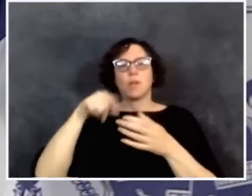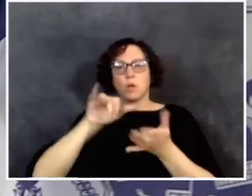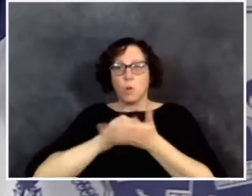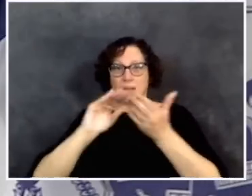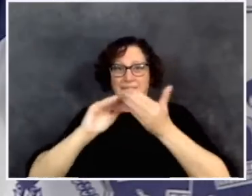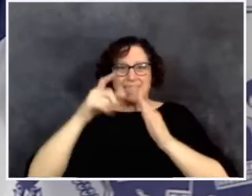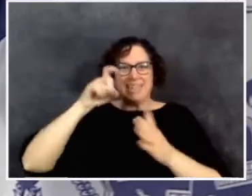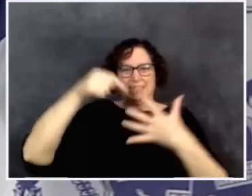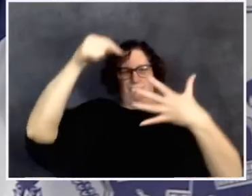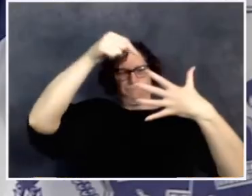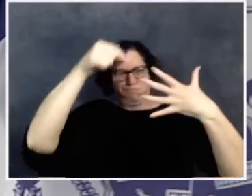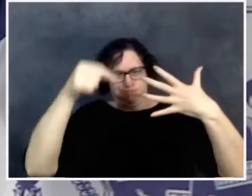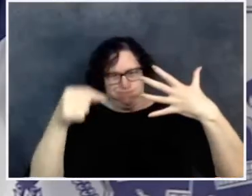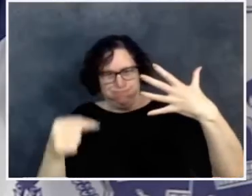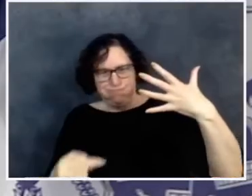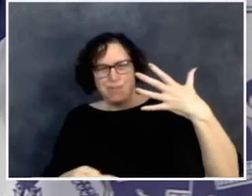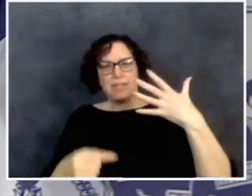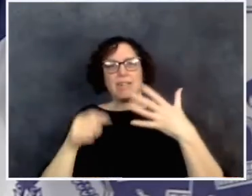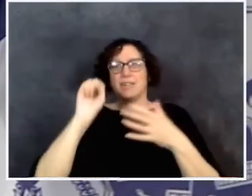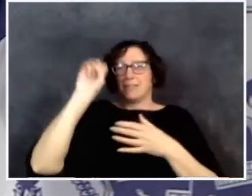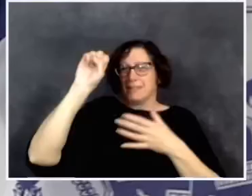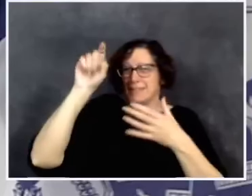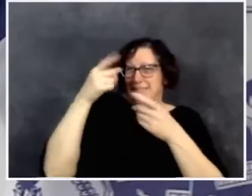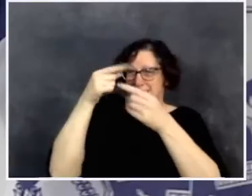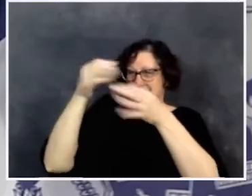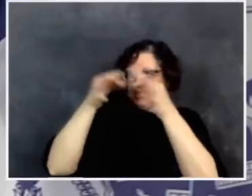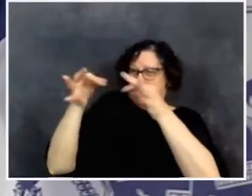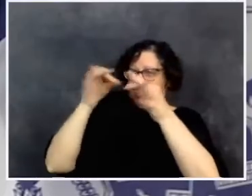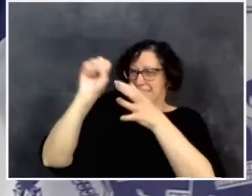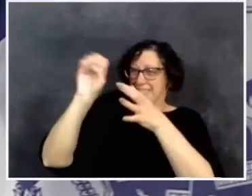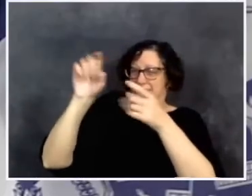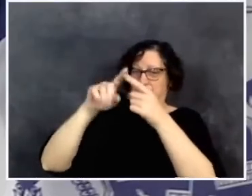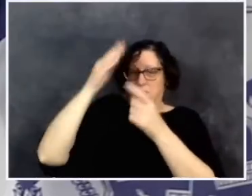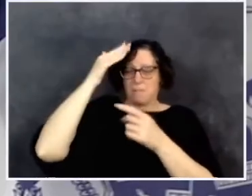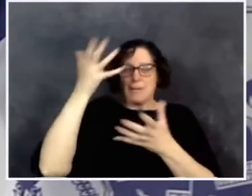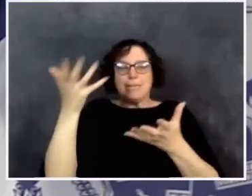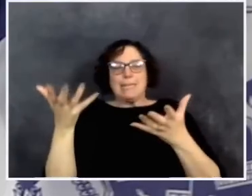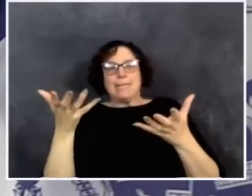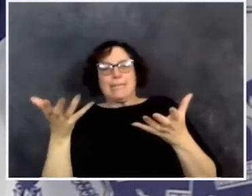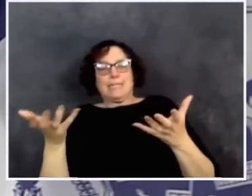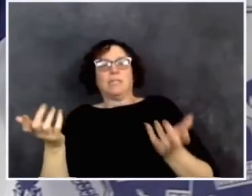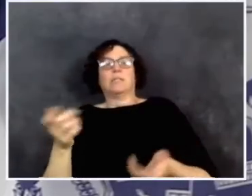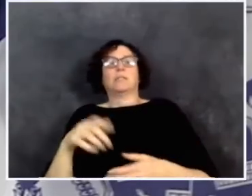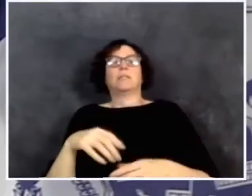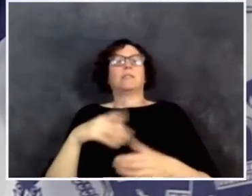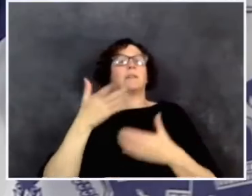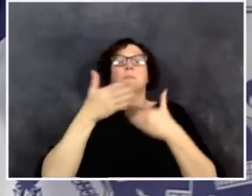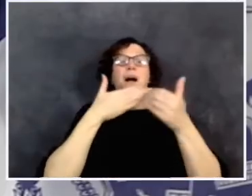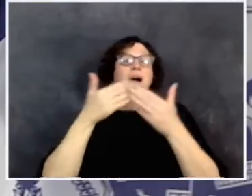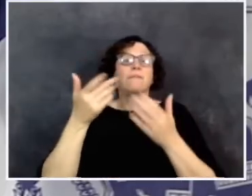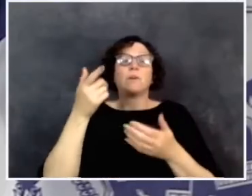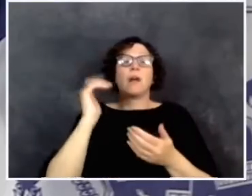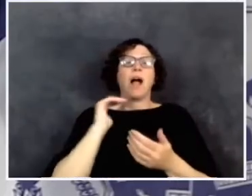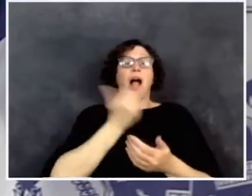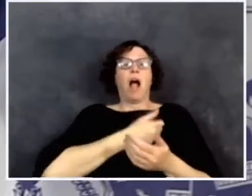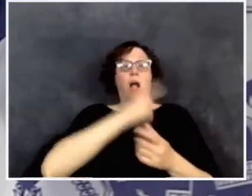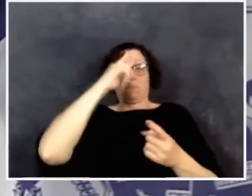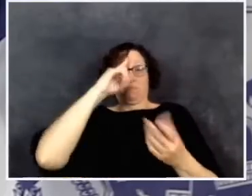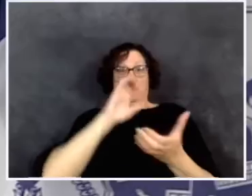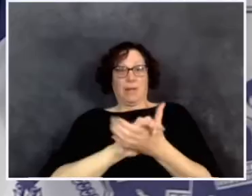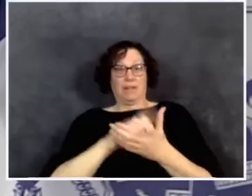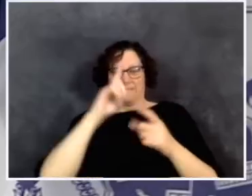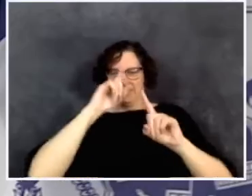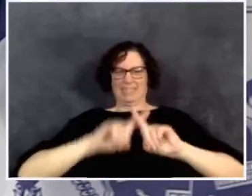And even with the profound differences we have, we were able in that moment to put them aside and just talk very specifically about where we would